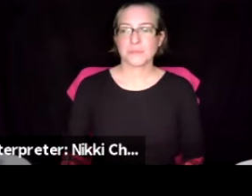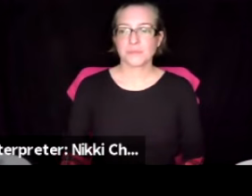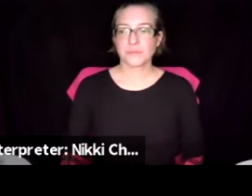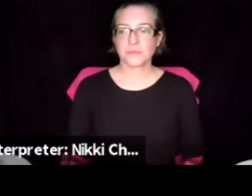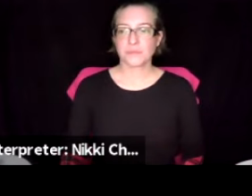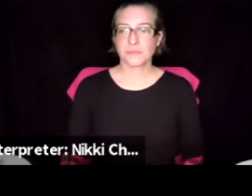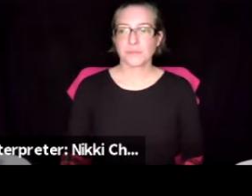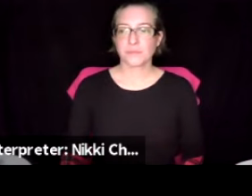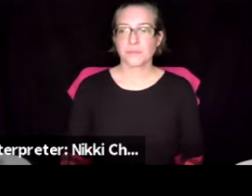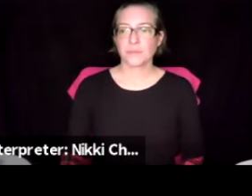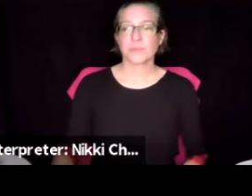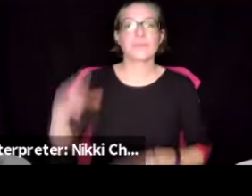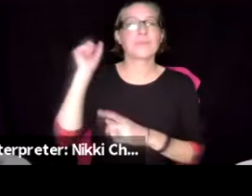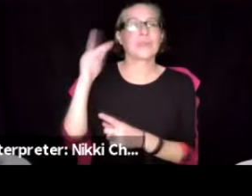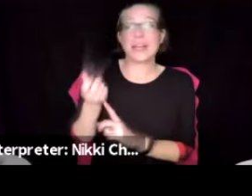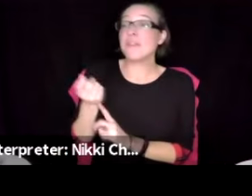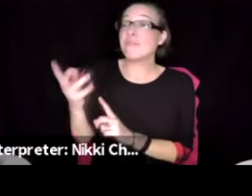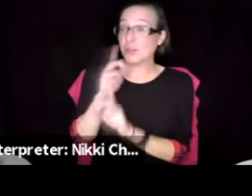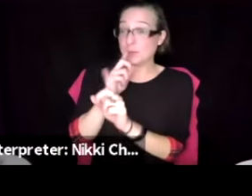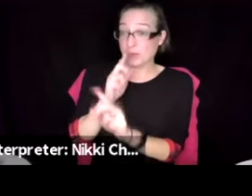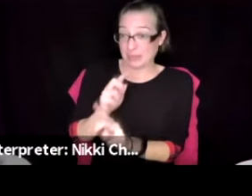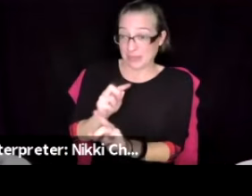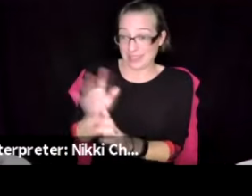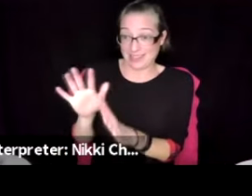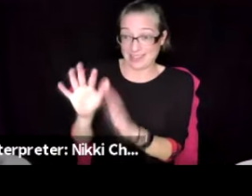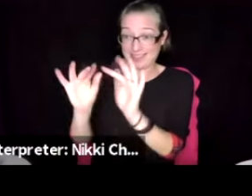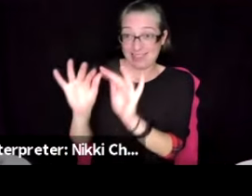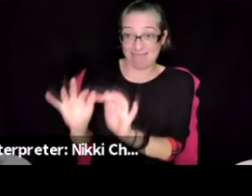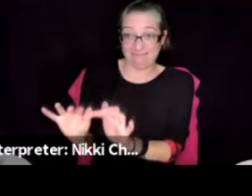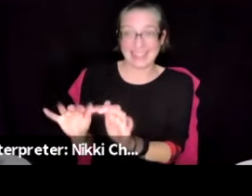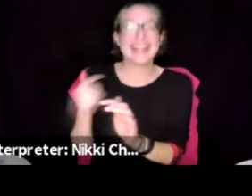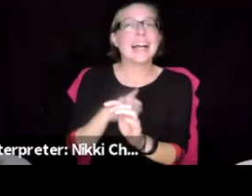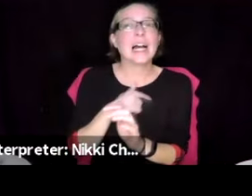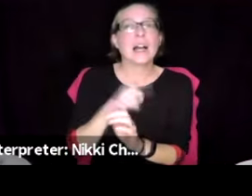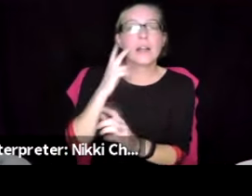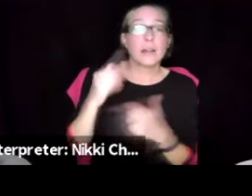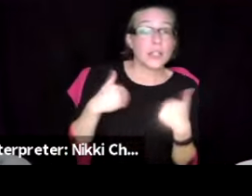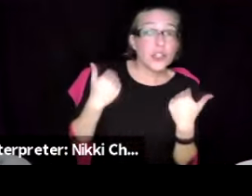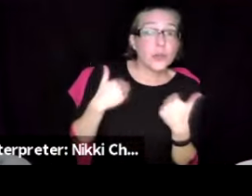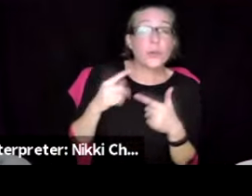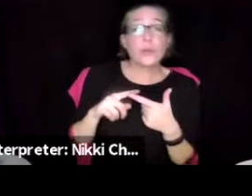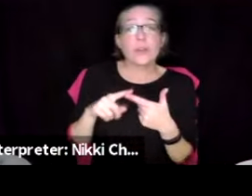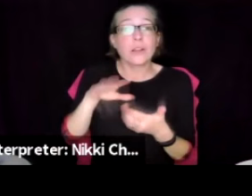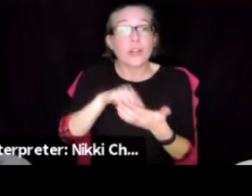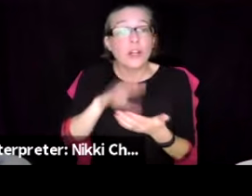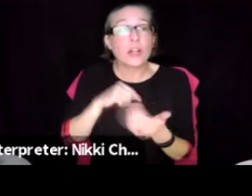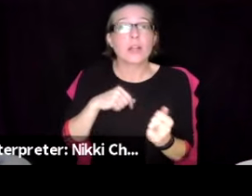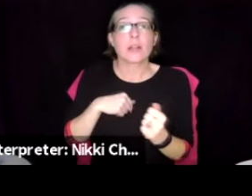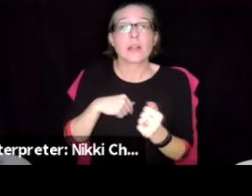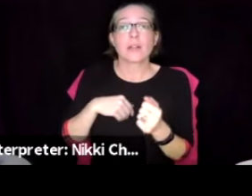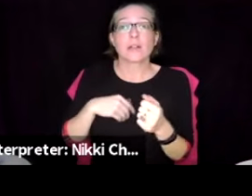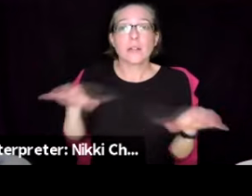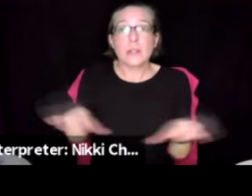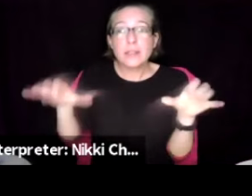Okay, so I see we have a few responses. I see we think about youth learning and conducting quantitative